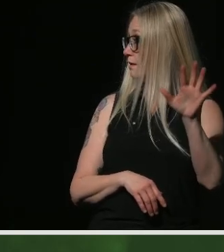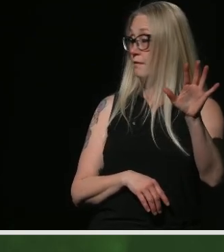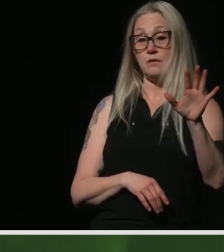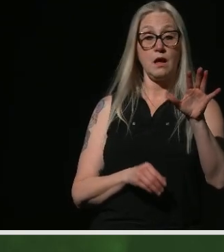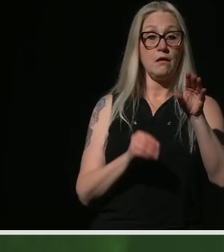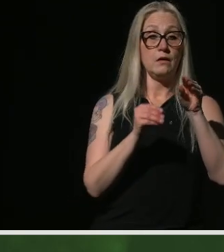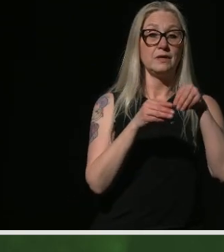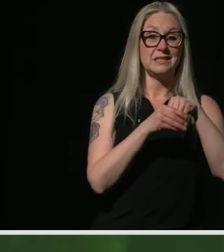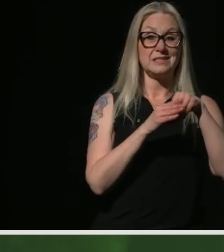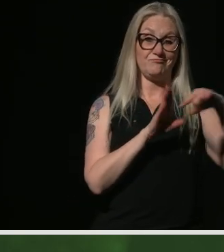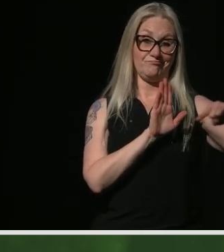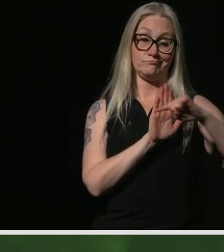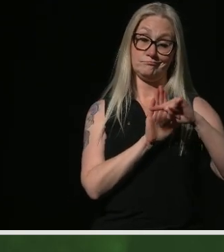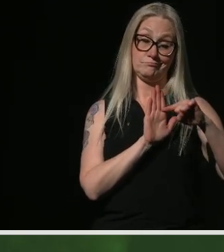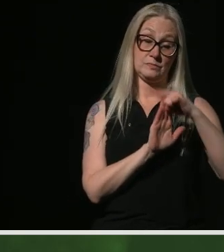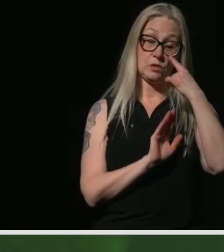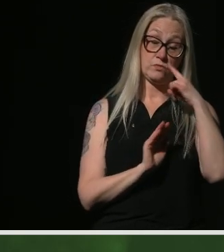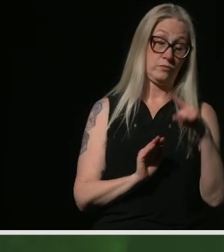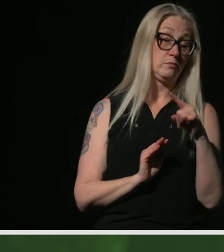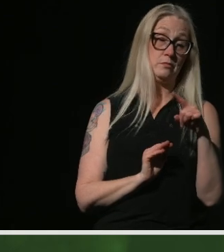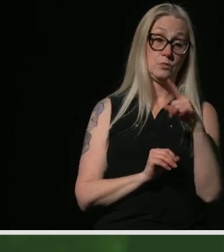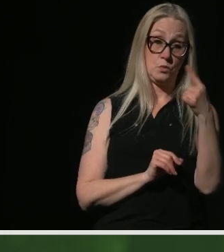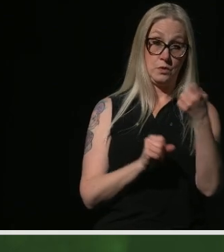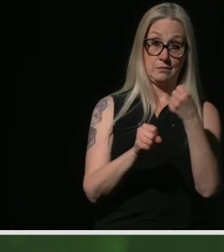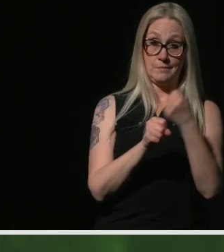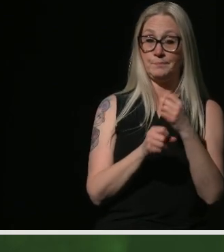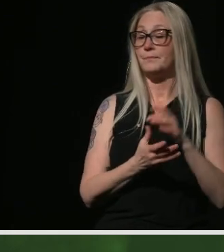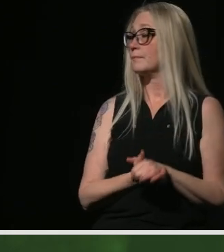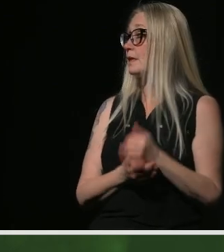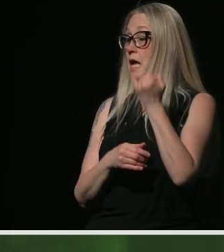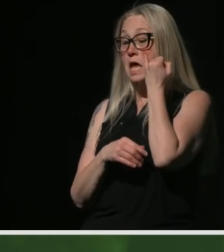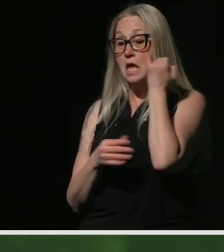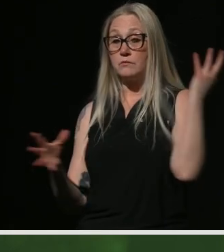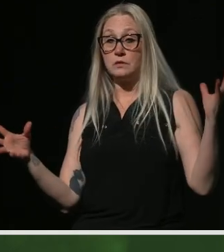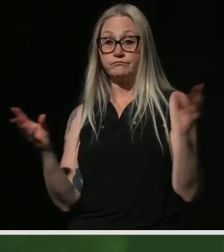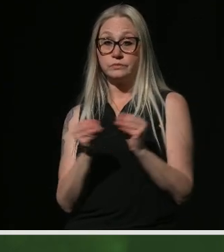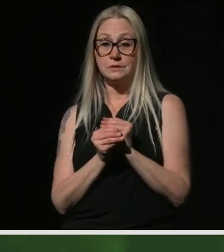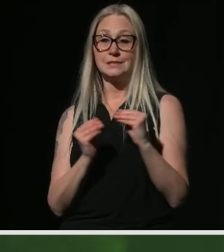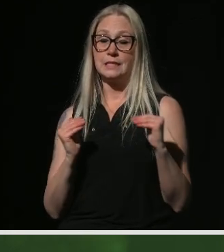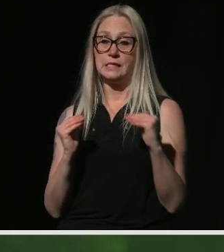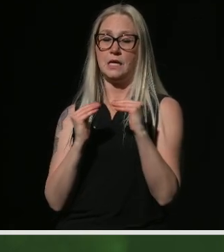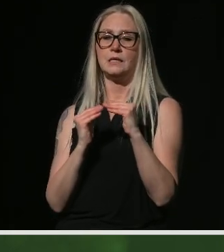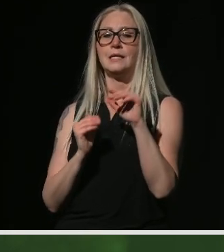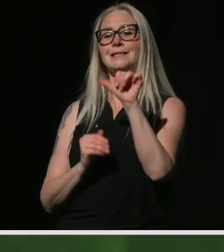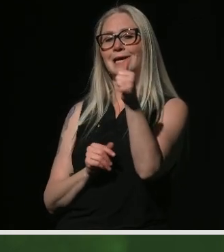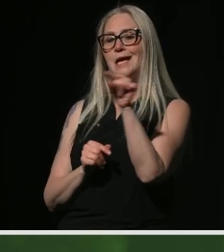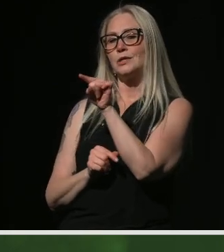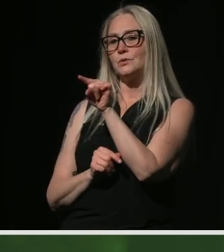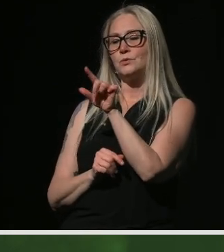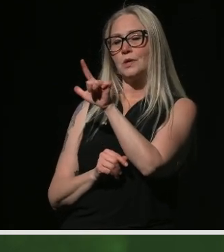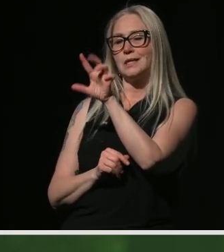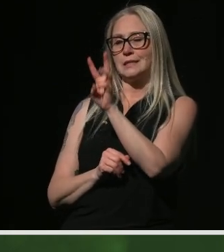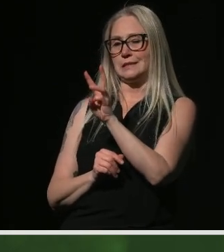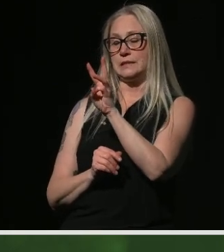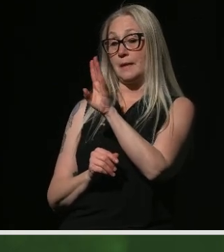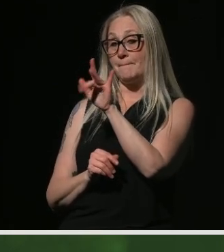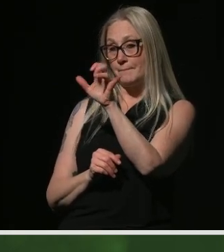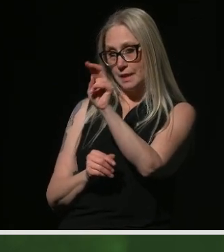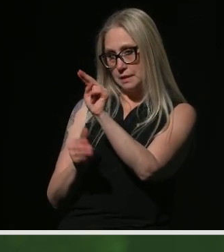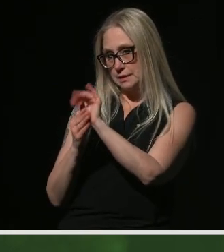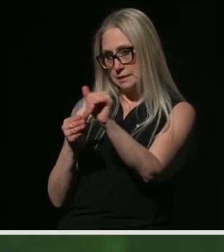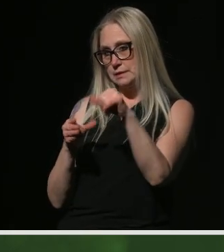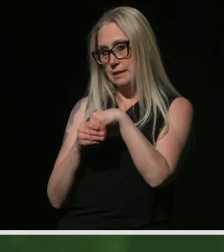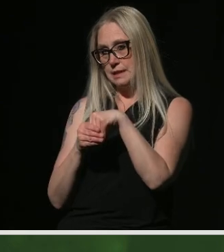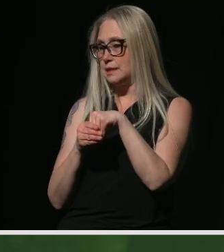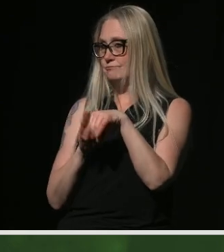frost. If we extend that to all crops, including orchards, that grows to 10 to 26 billion in losses per year. Now, this